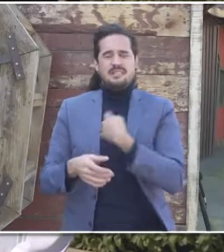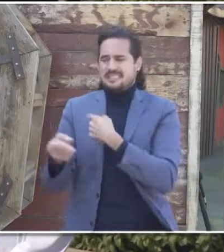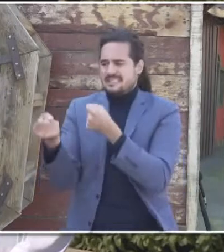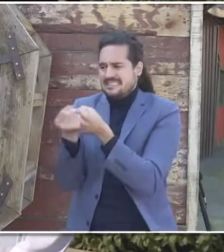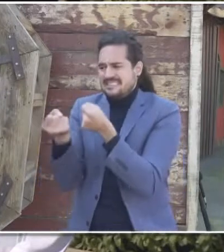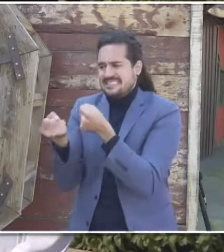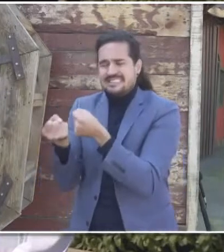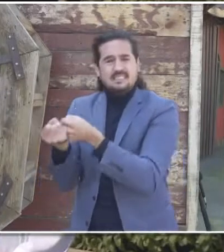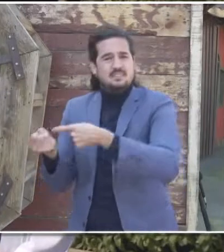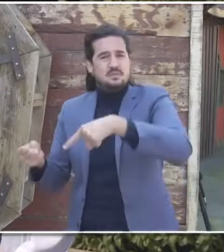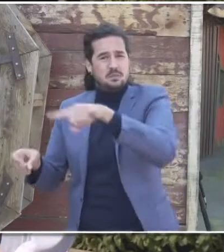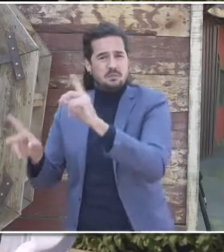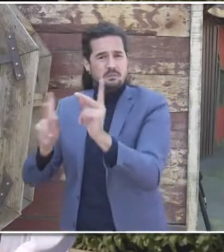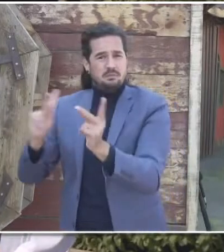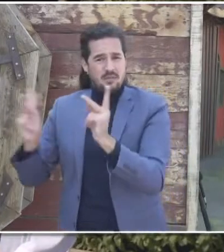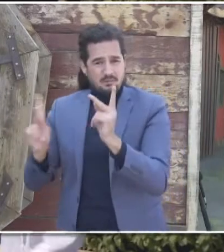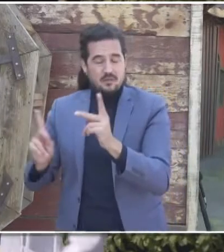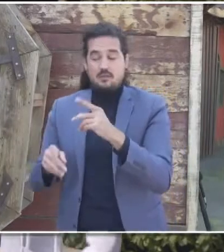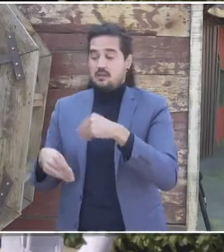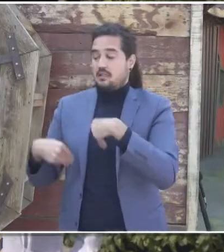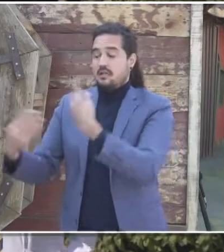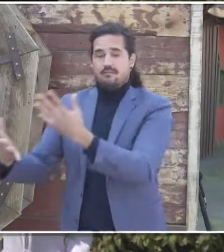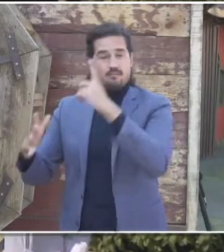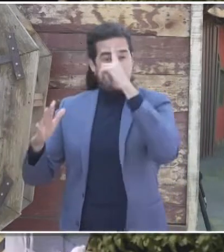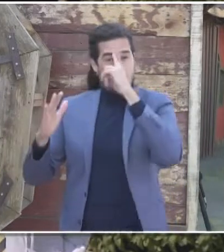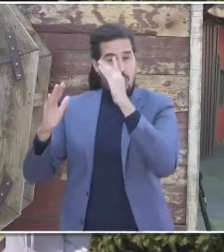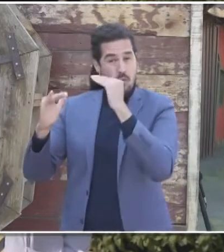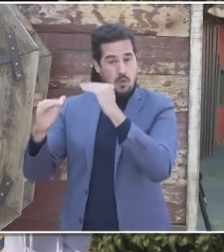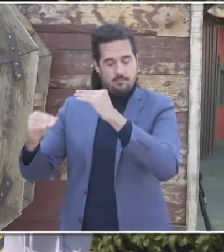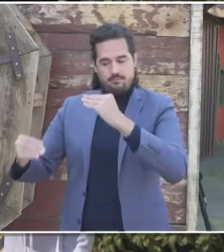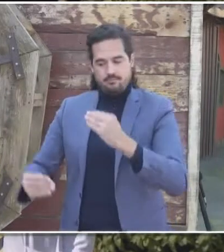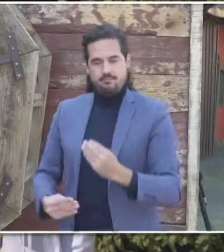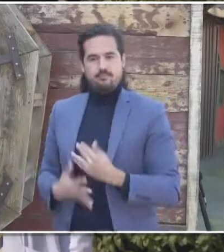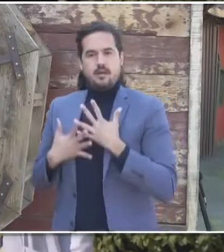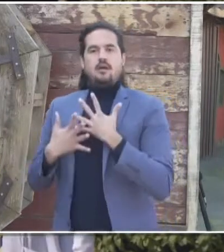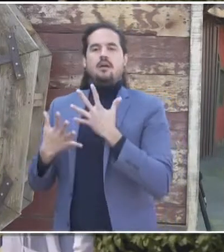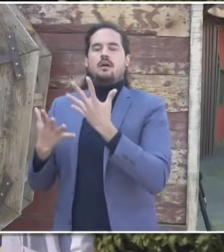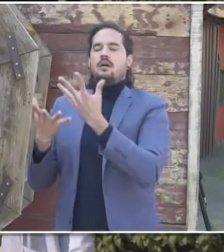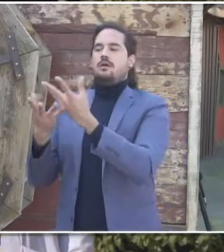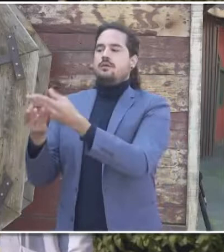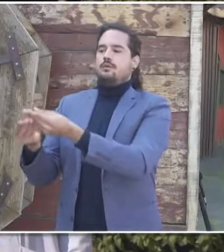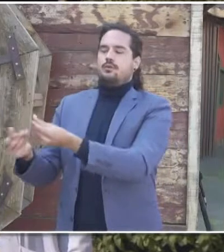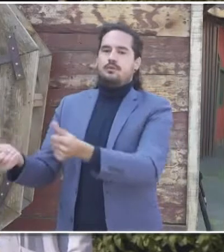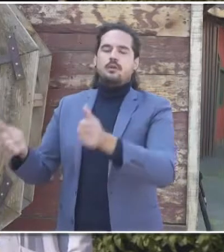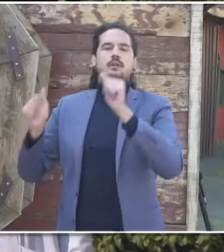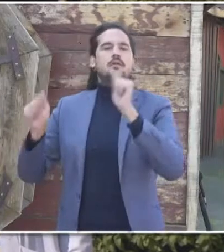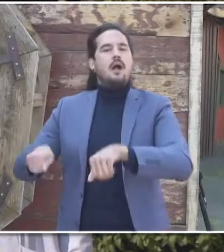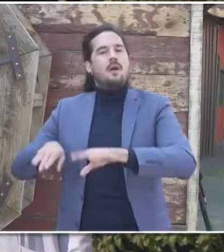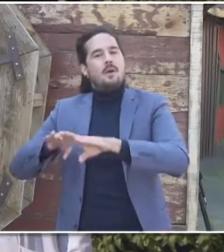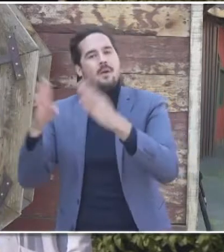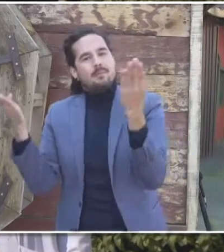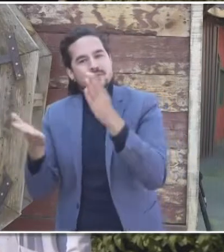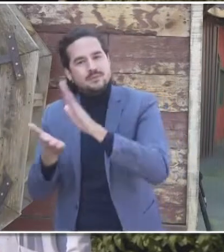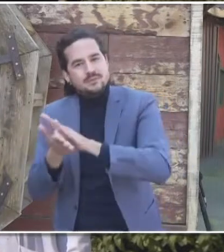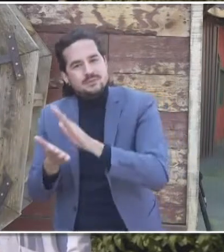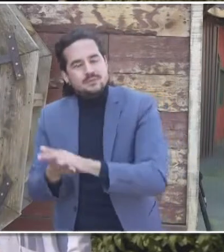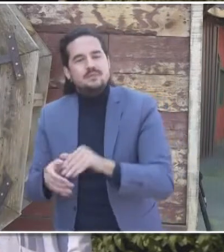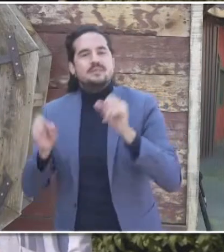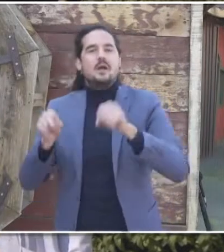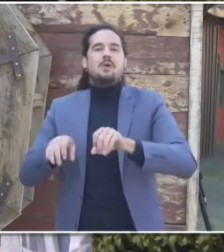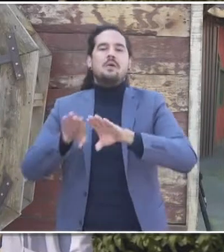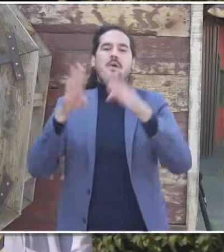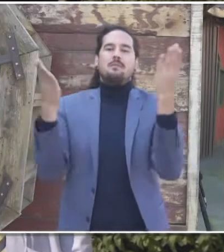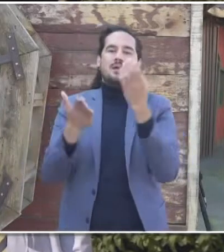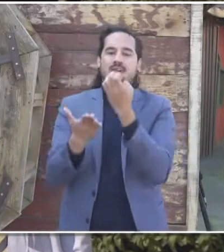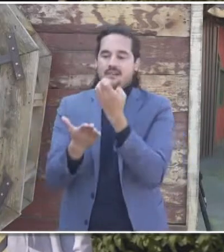It will give hope to us that we can safely reopen our economy, and it will give hope that we can return to the lives that we